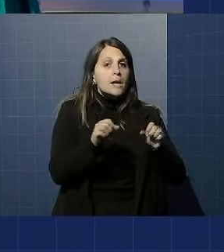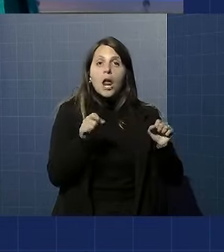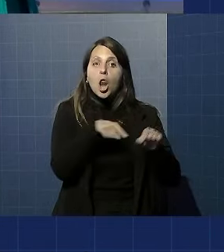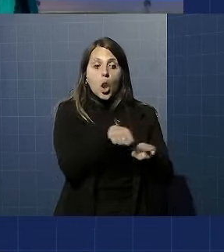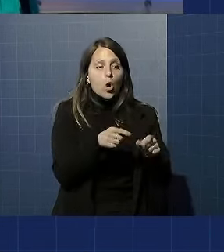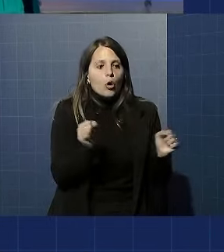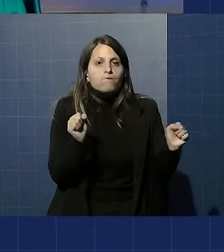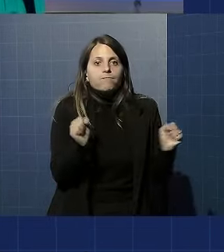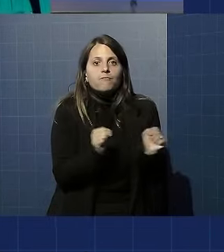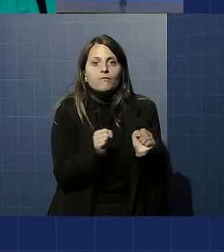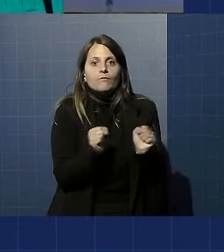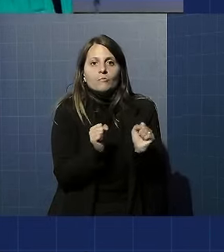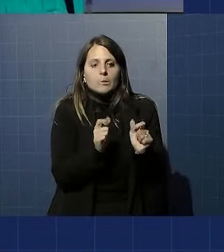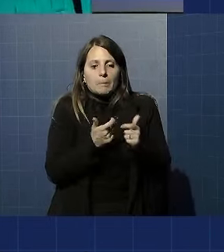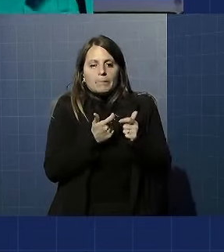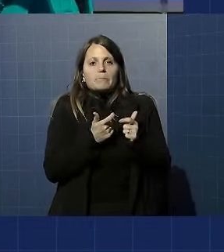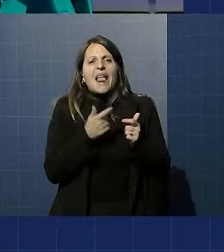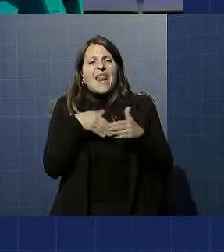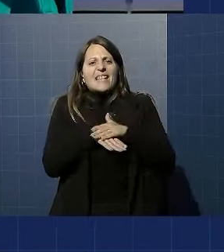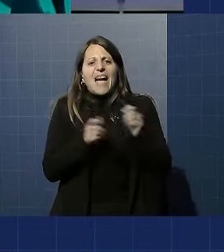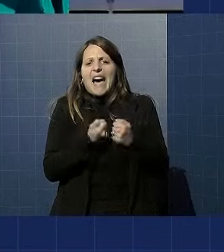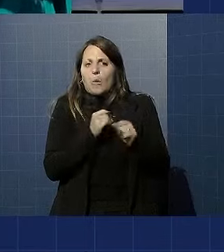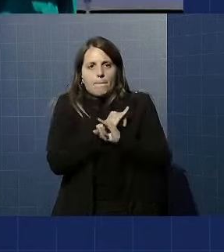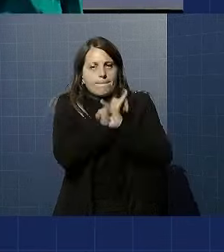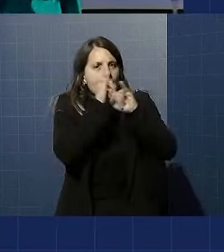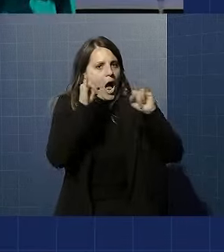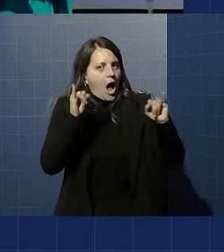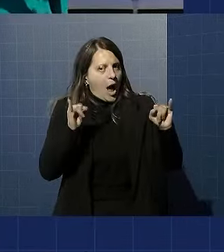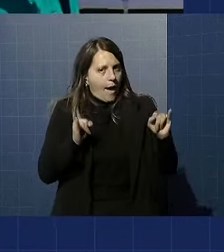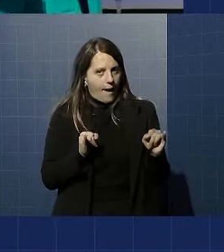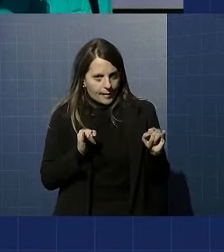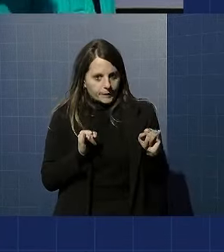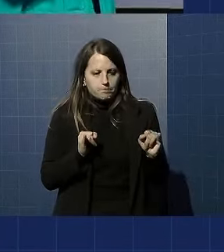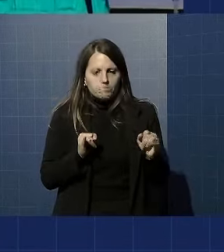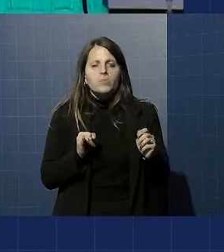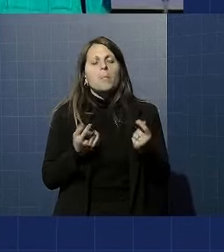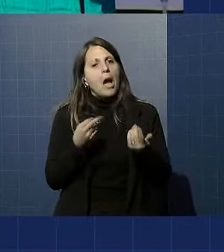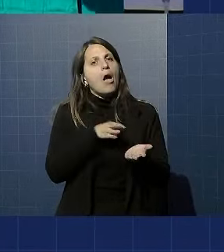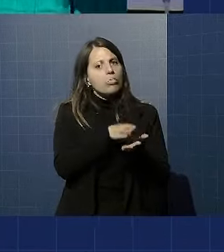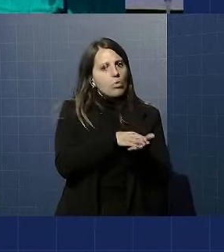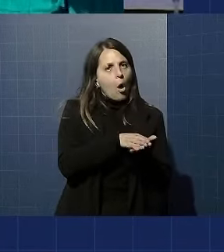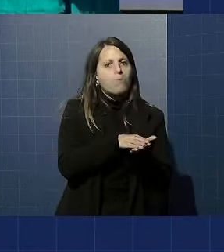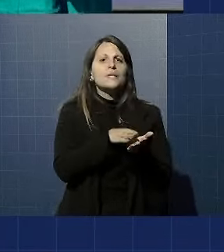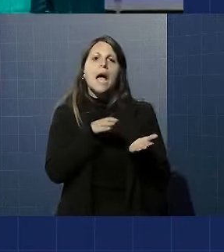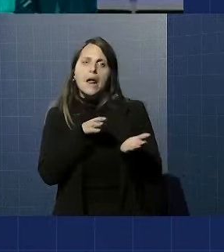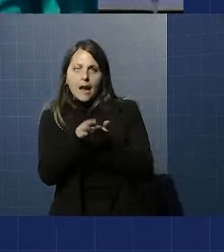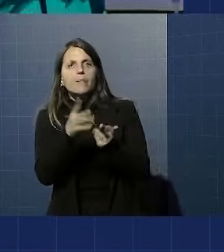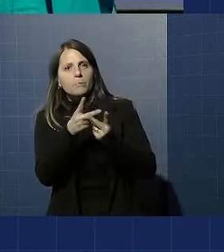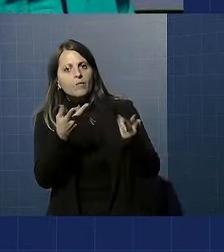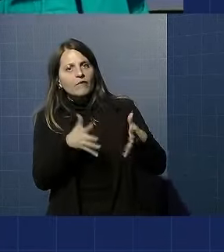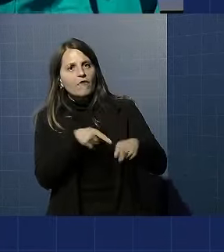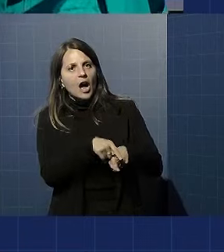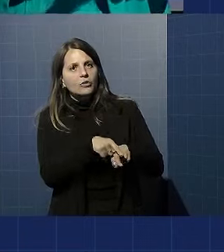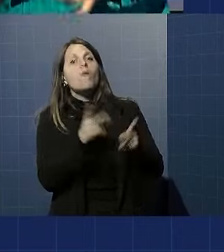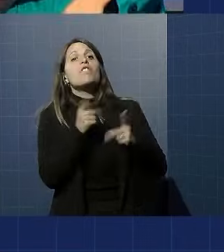introduce it in rats. Why is this interesting? Well, one, we know that when bears hibernate for a long period of time,